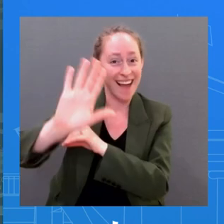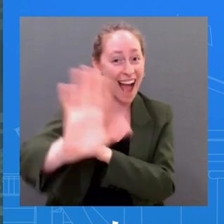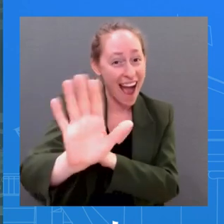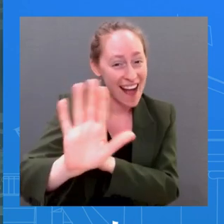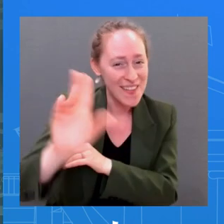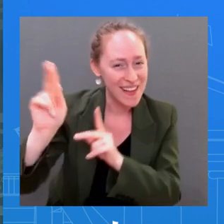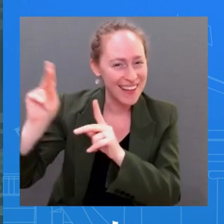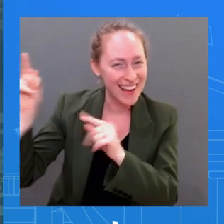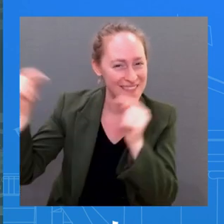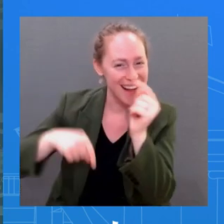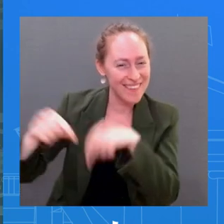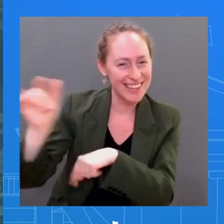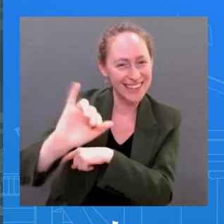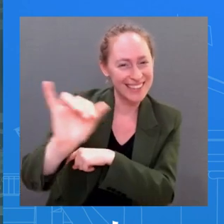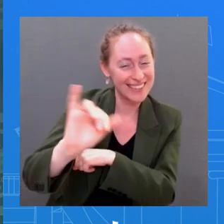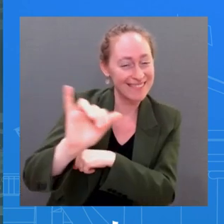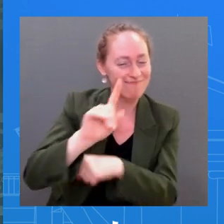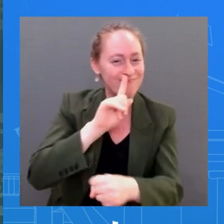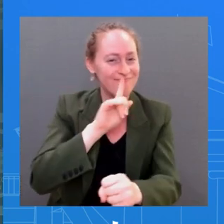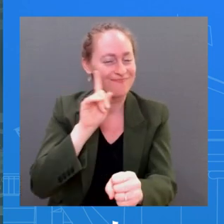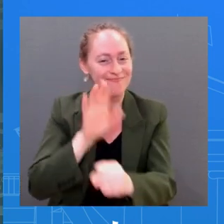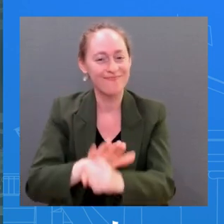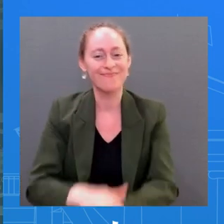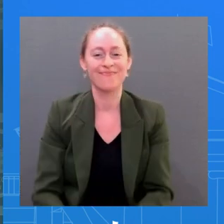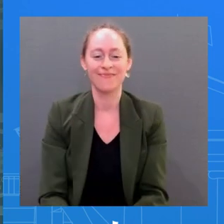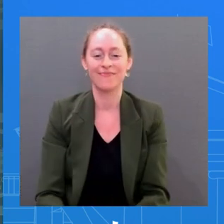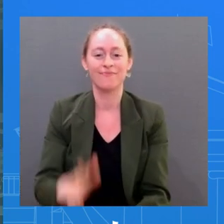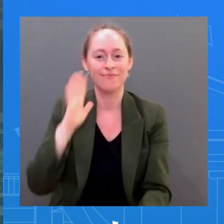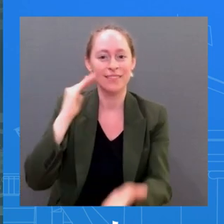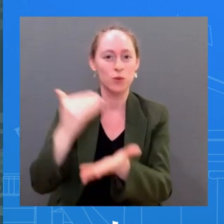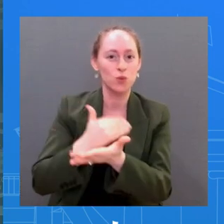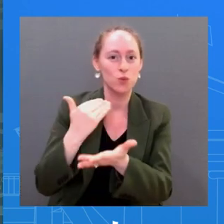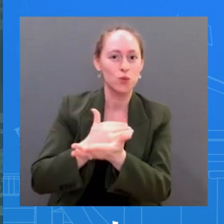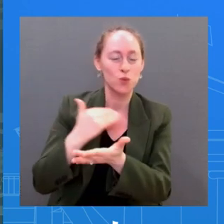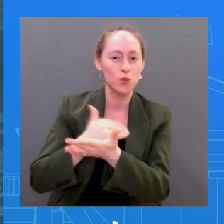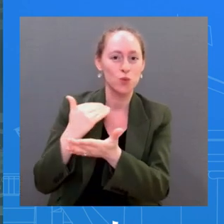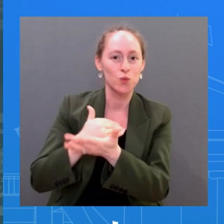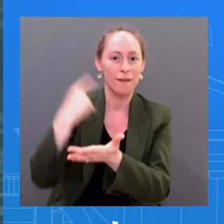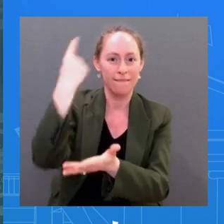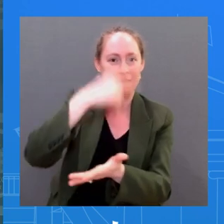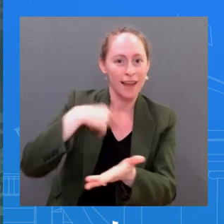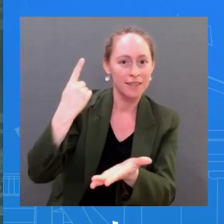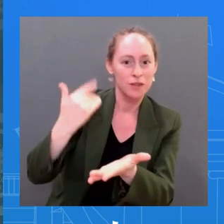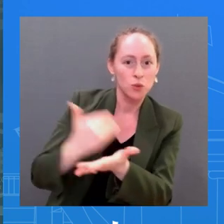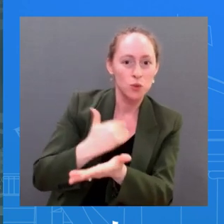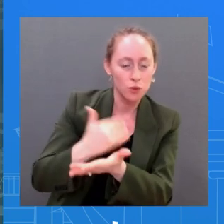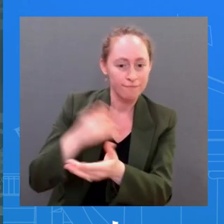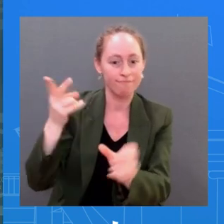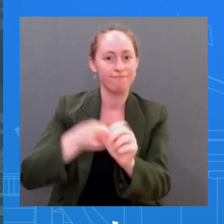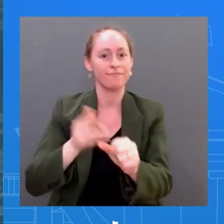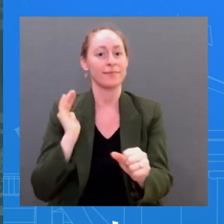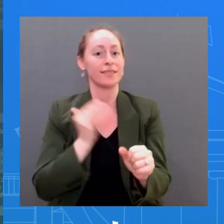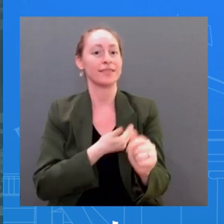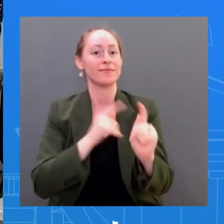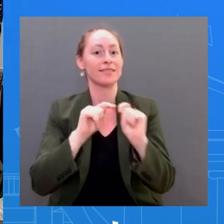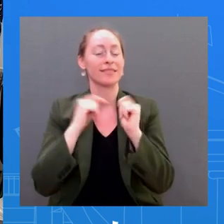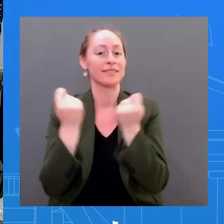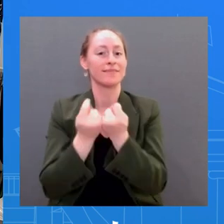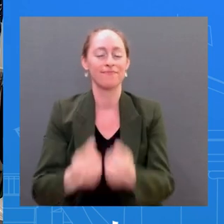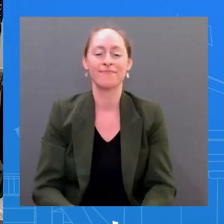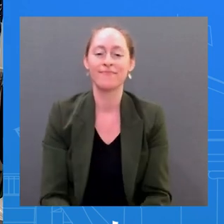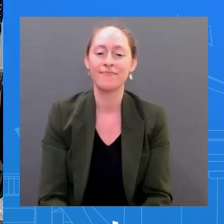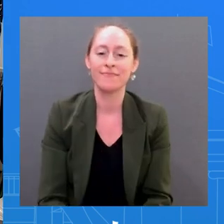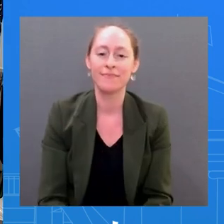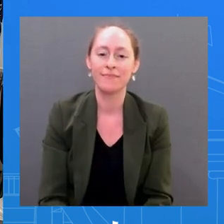team. Two new members who are here to our team. I'd like to first introduce Abdullah Hassan, right here. Some of you know